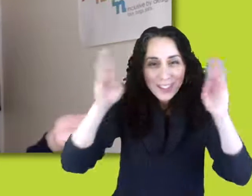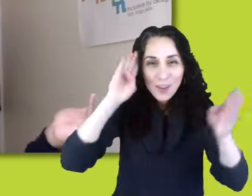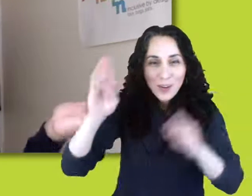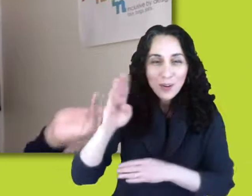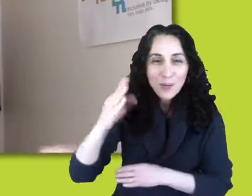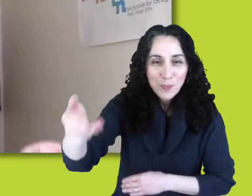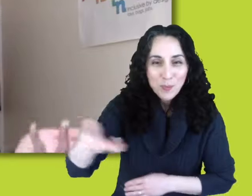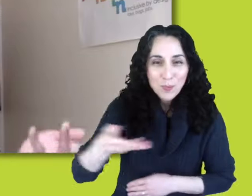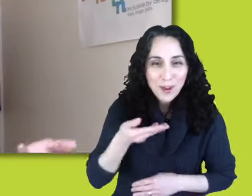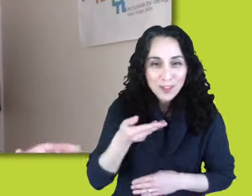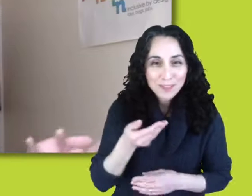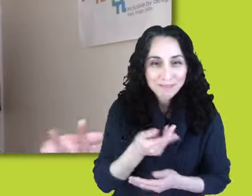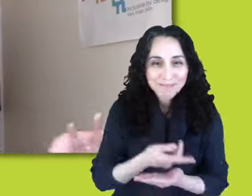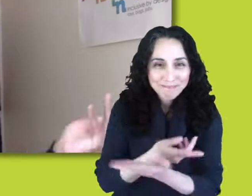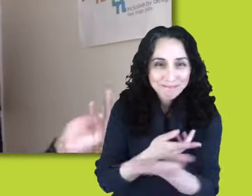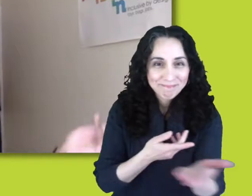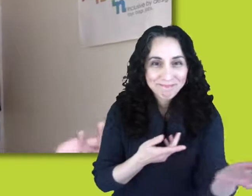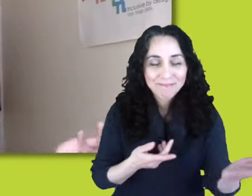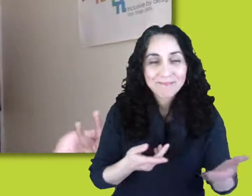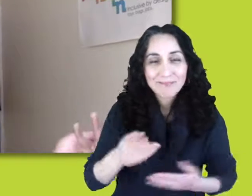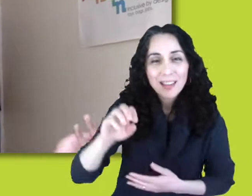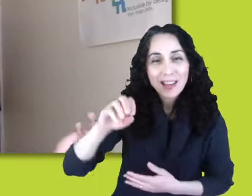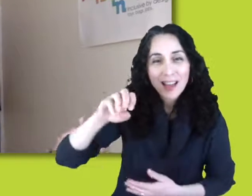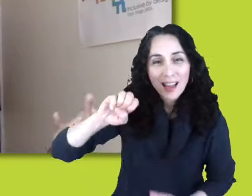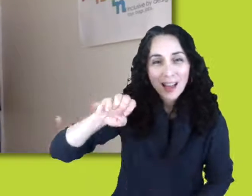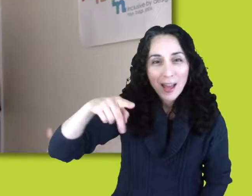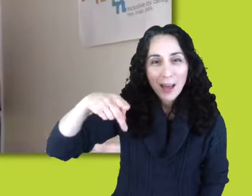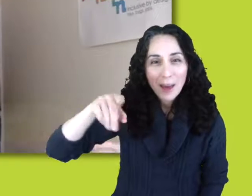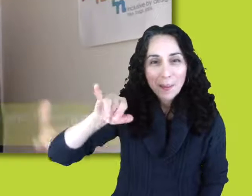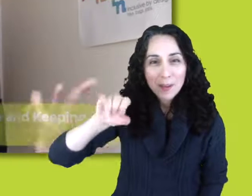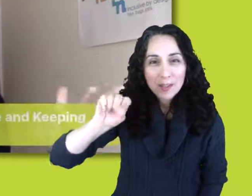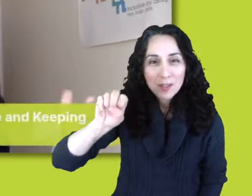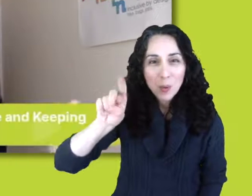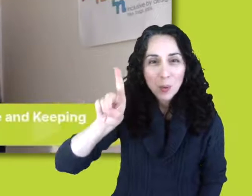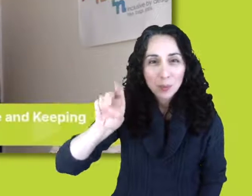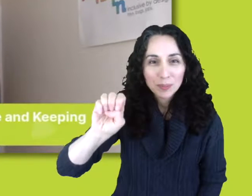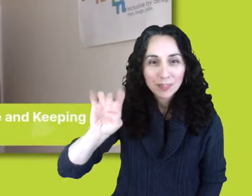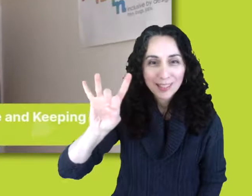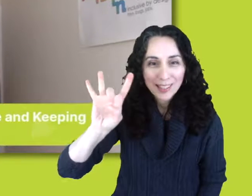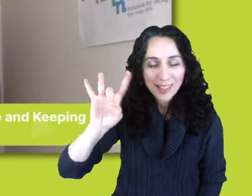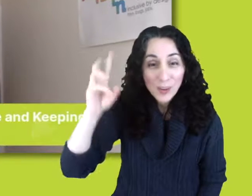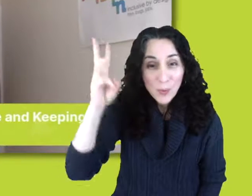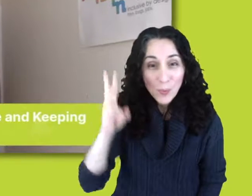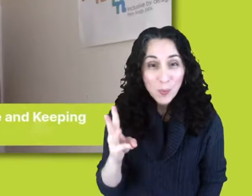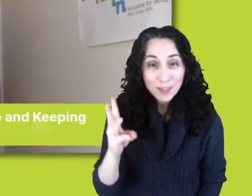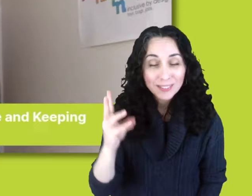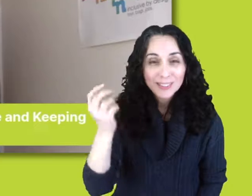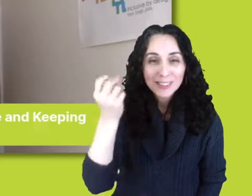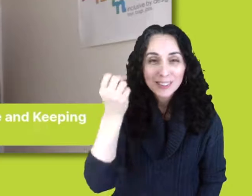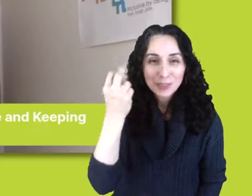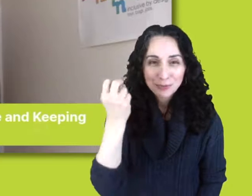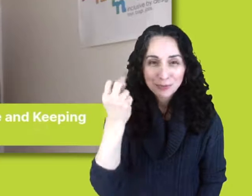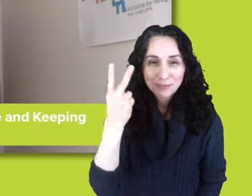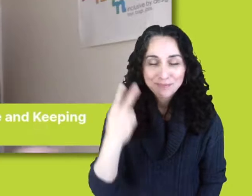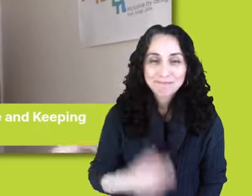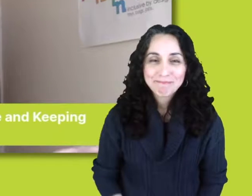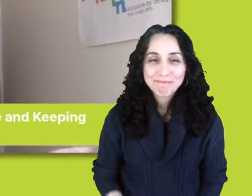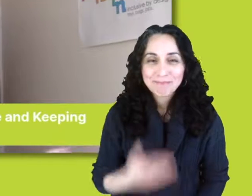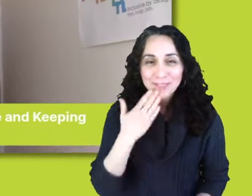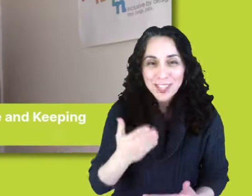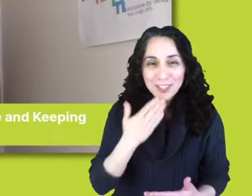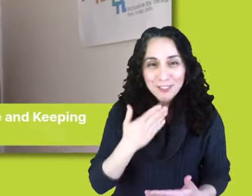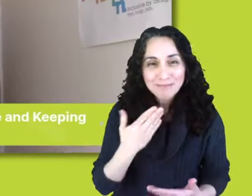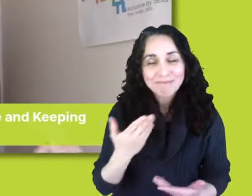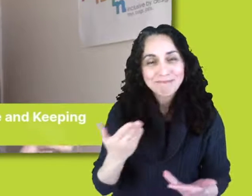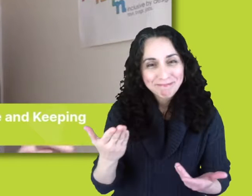Hello and welcome everyone to episode 8 of Wednesdays at Noon, and thank you so much for